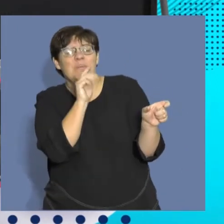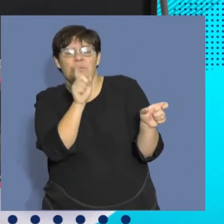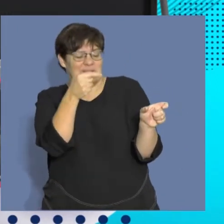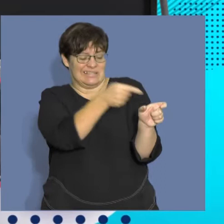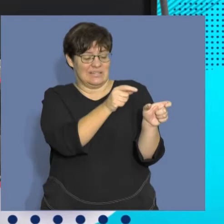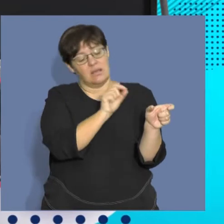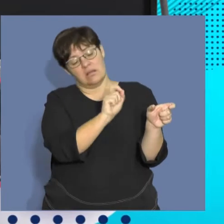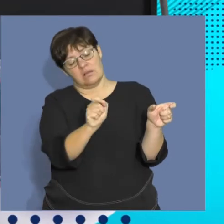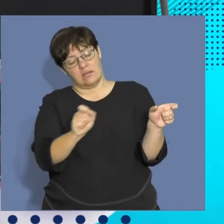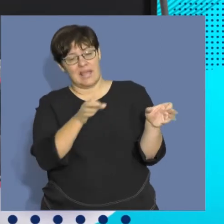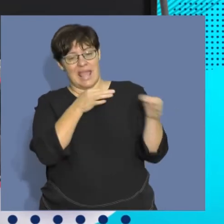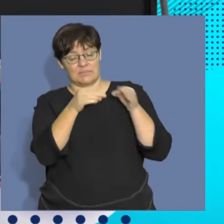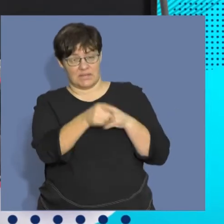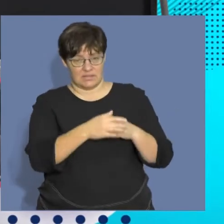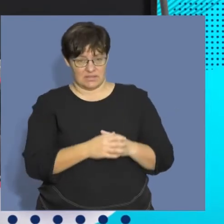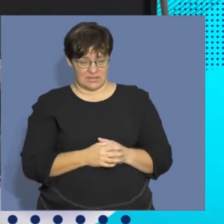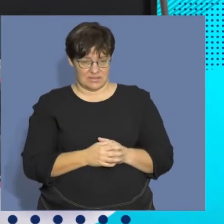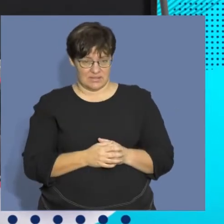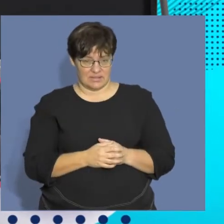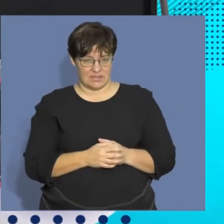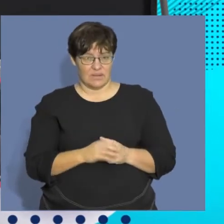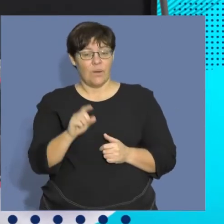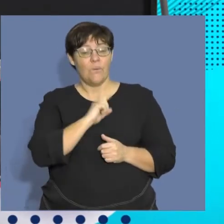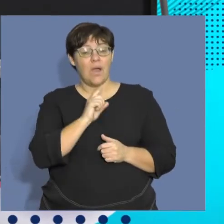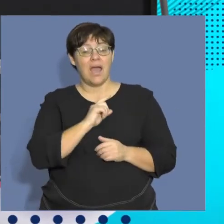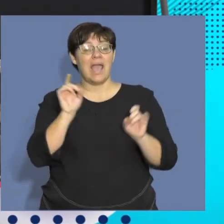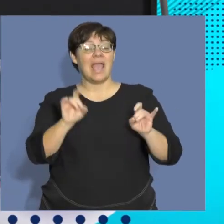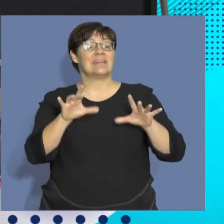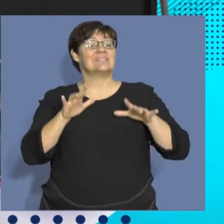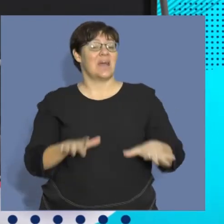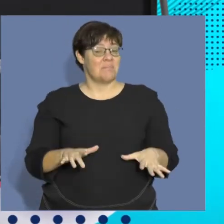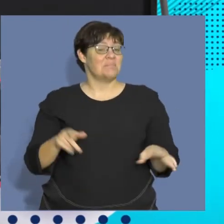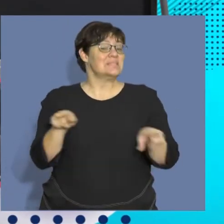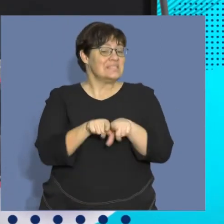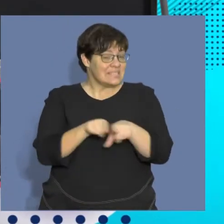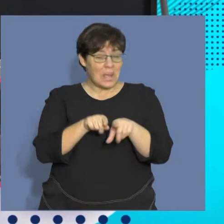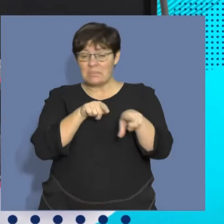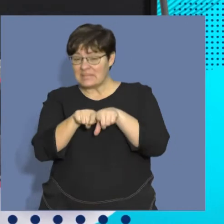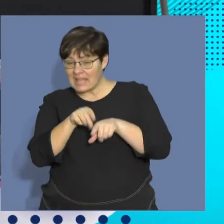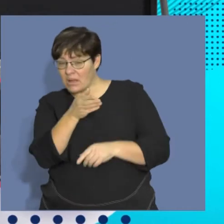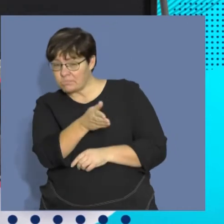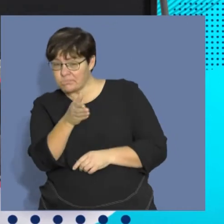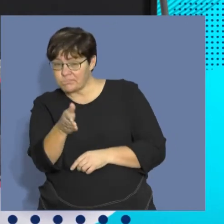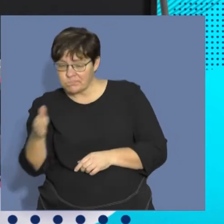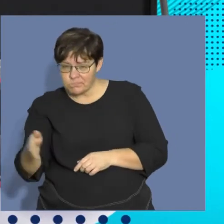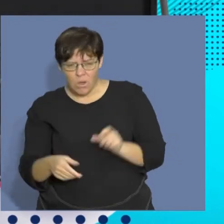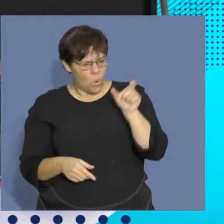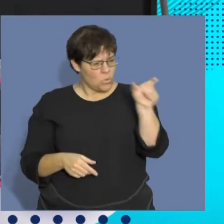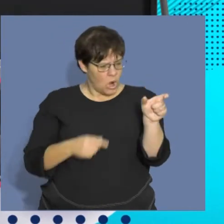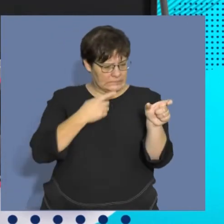definition. Because you know that in those final exams and even in tests, you're going to